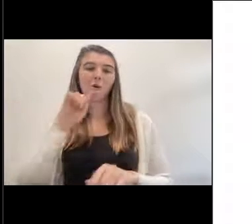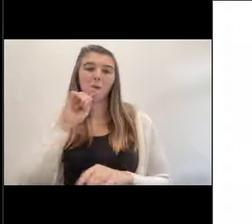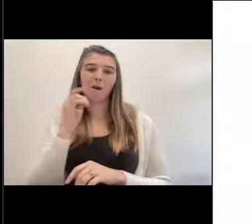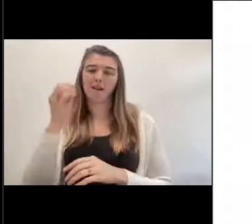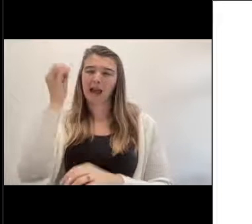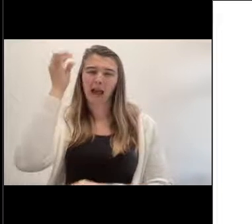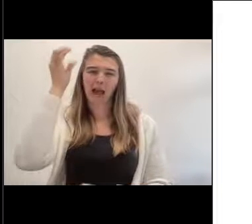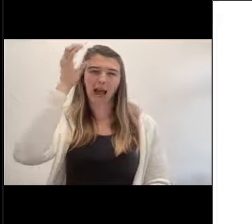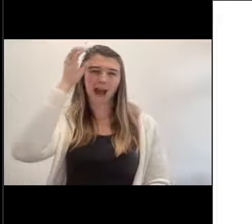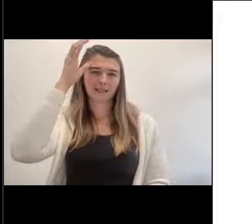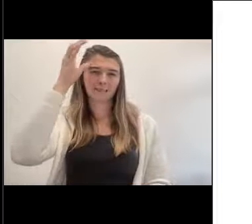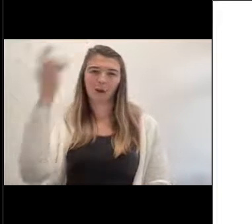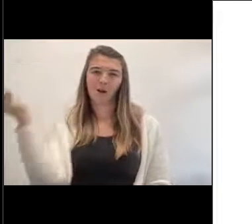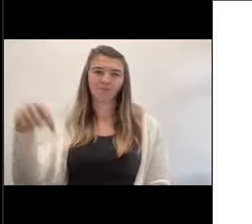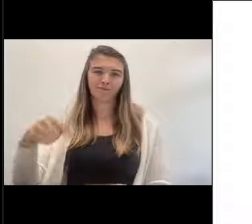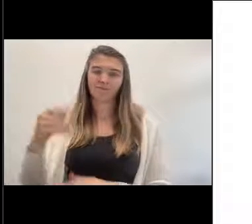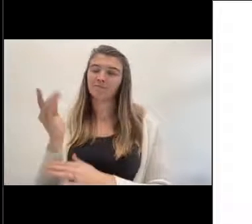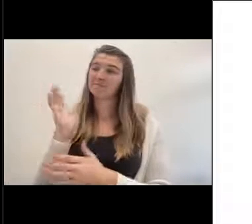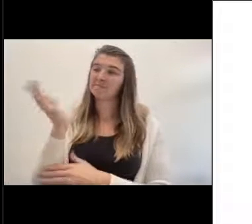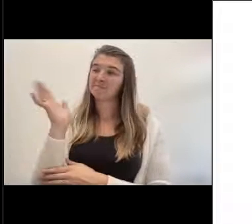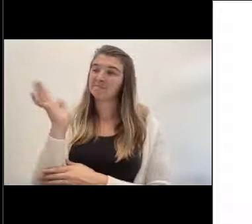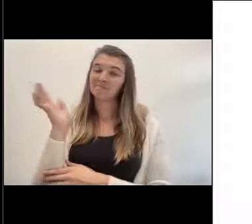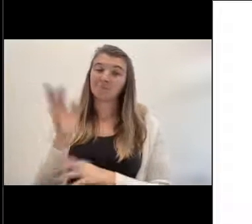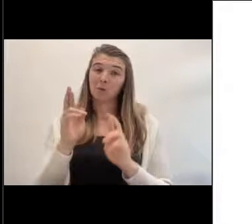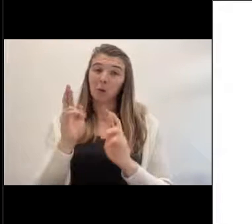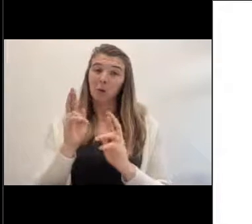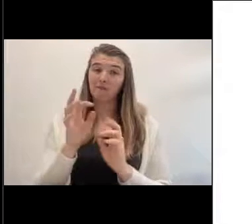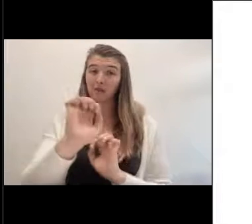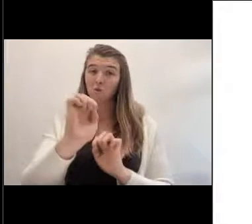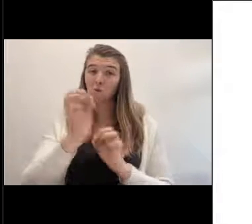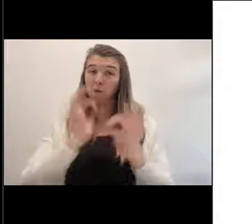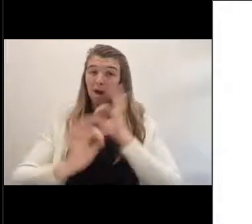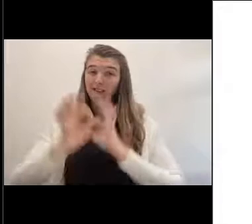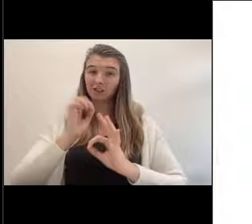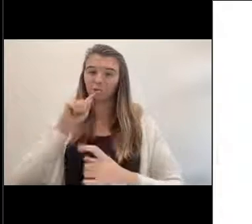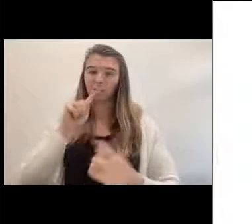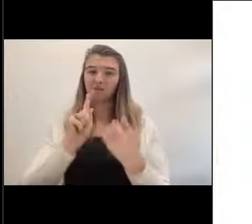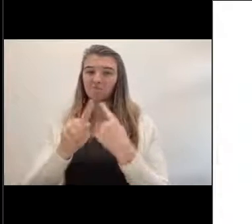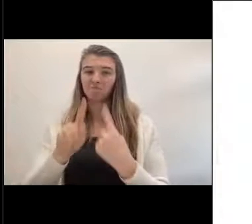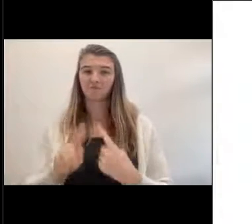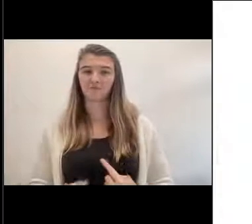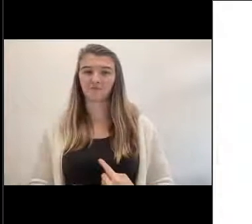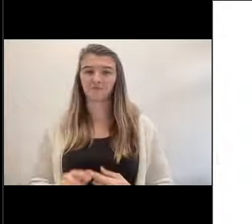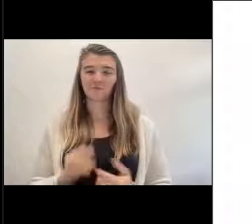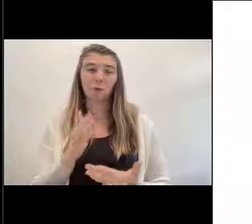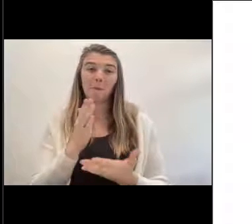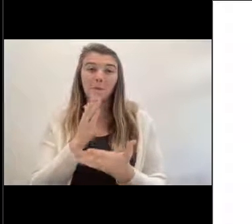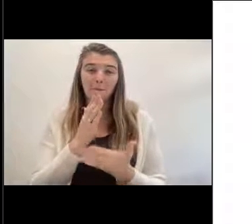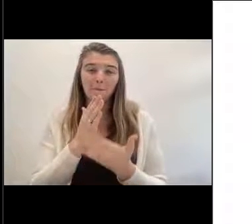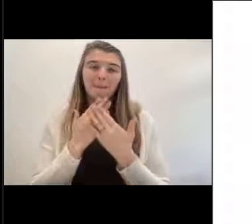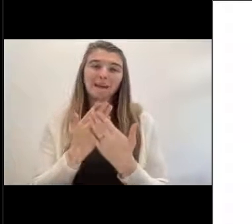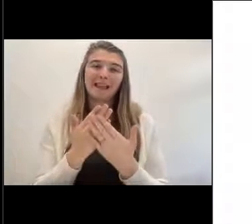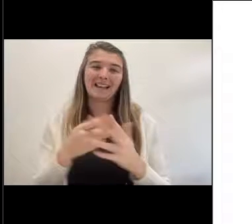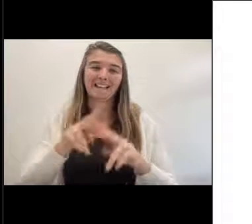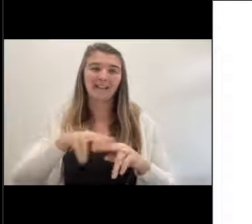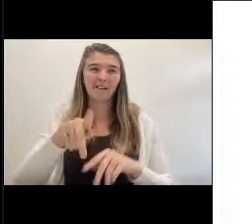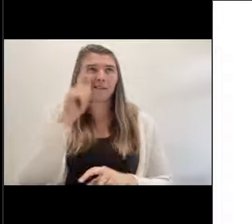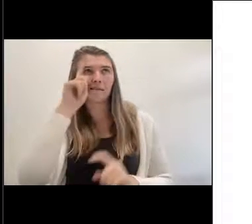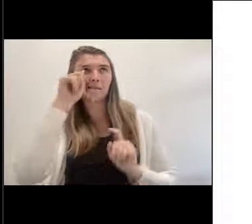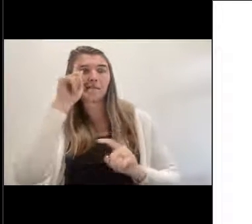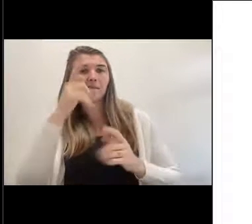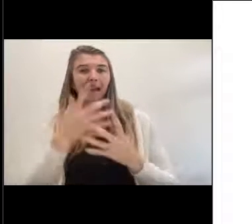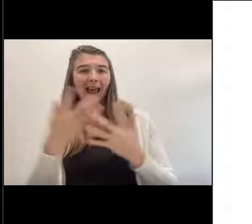of your questions. With that in mind, as Ben said, we really want to hear from you. So please do ask those questions at any point, and we'll hopefully have